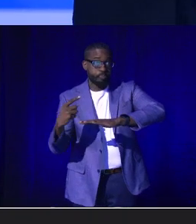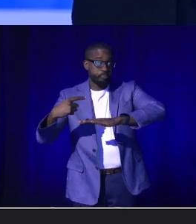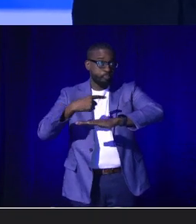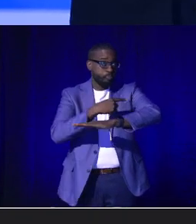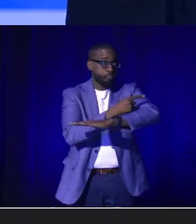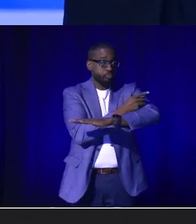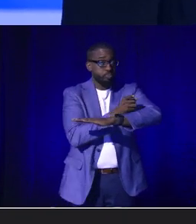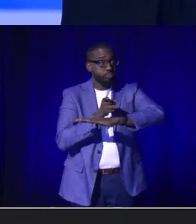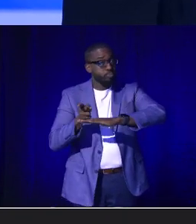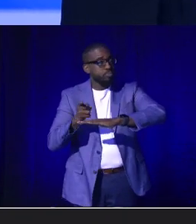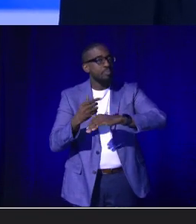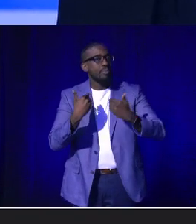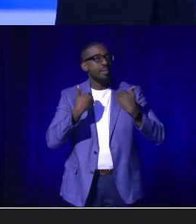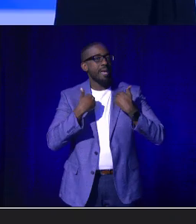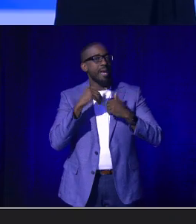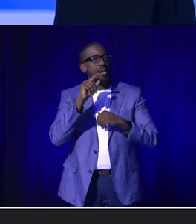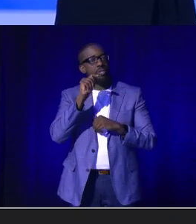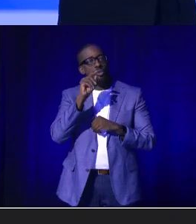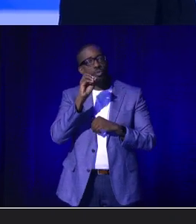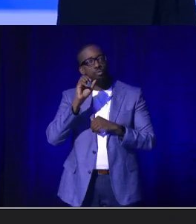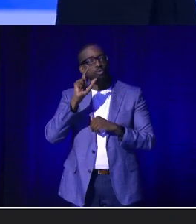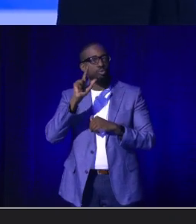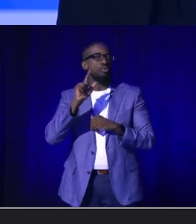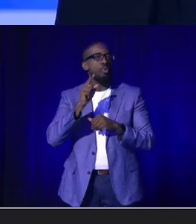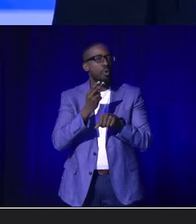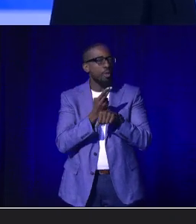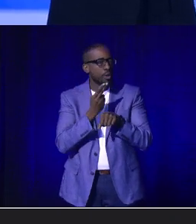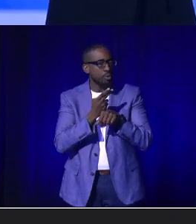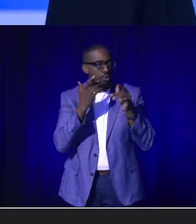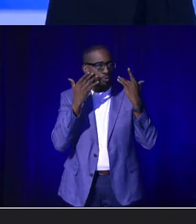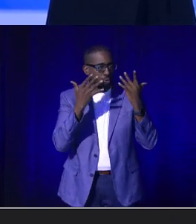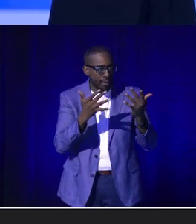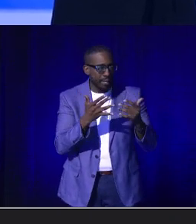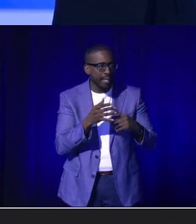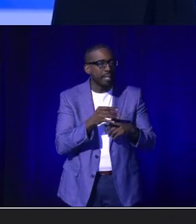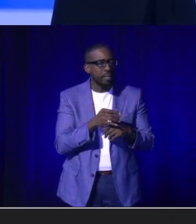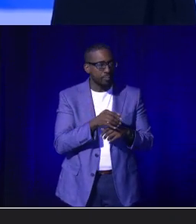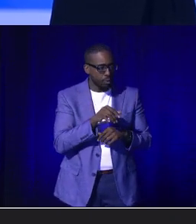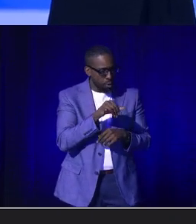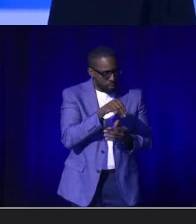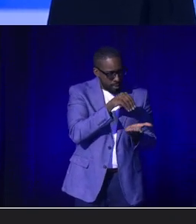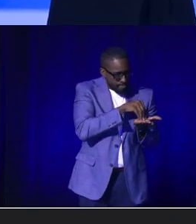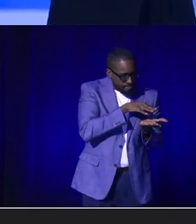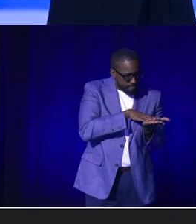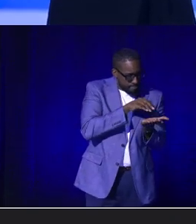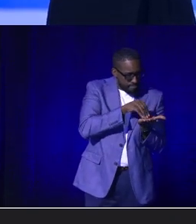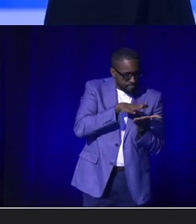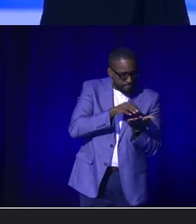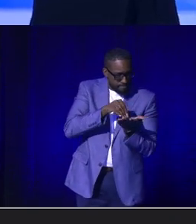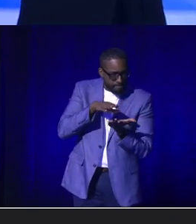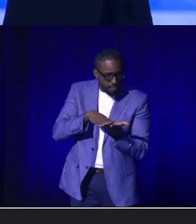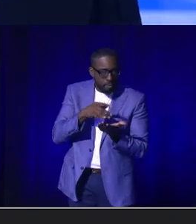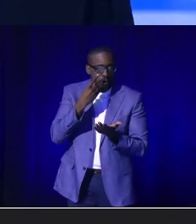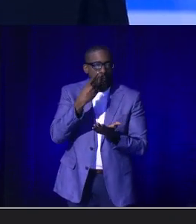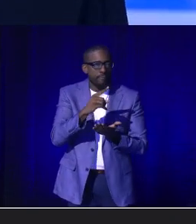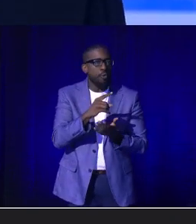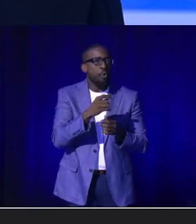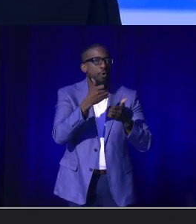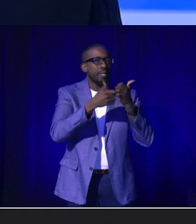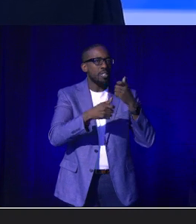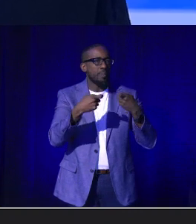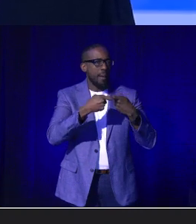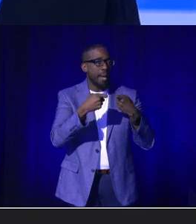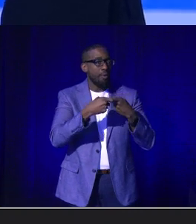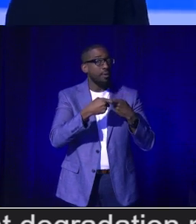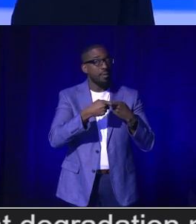this tool that is very user-friendly, and you can simulate different degradation modes for your battery, and I highly recommend you